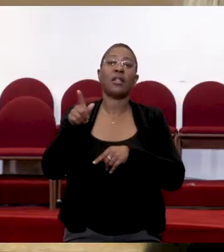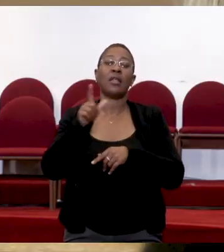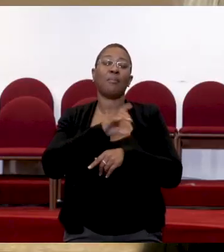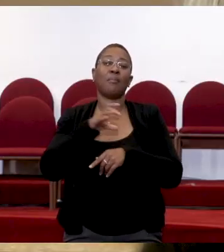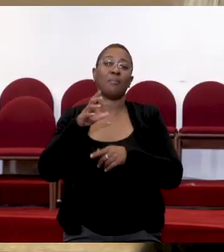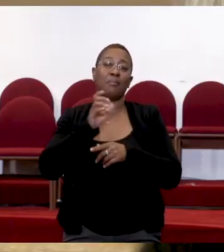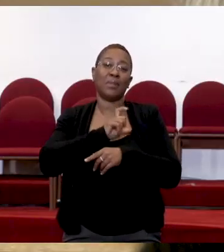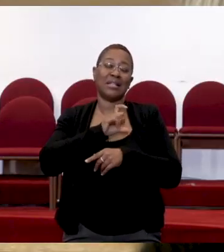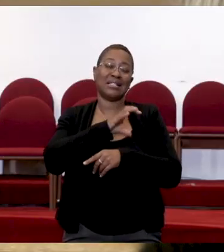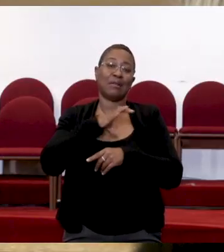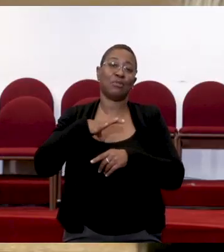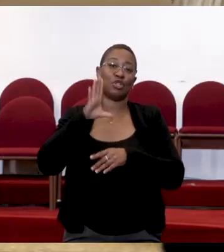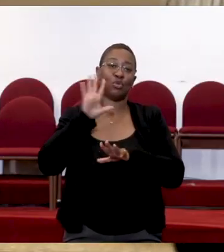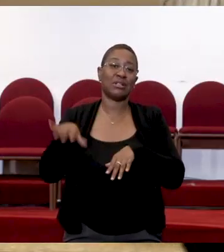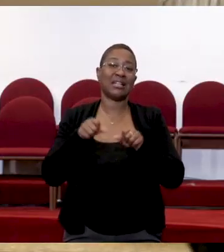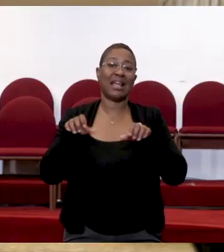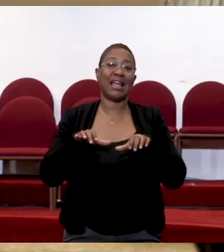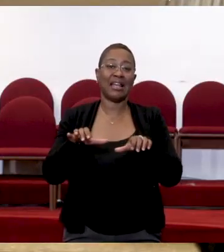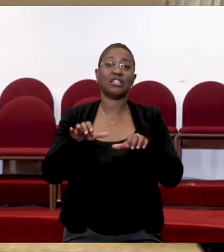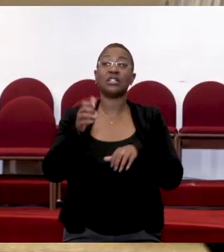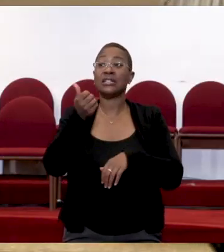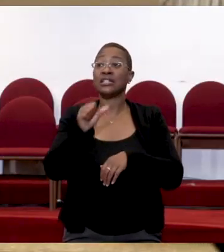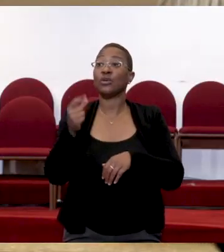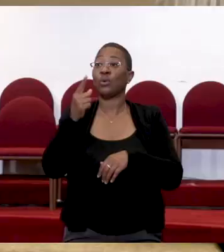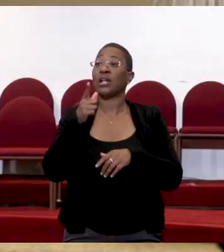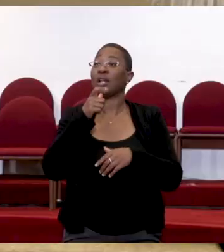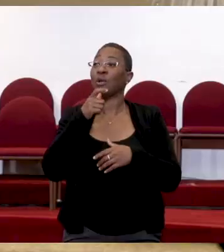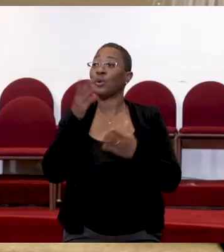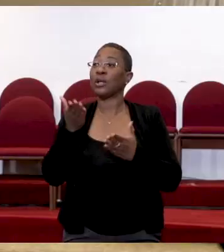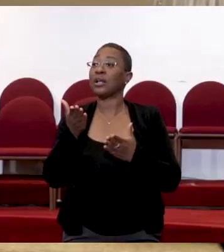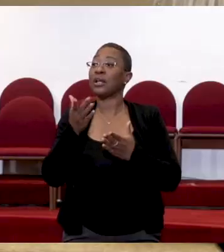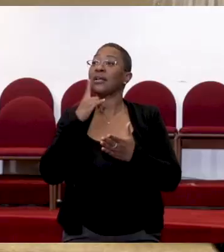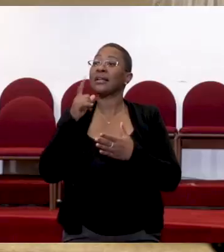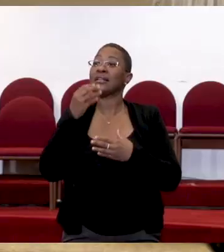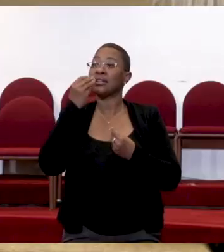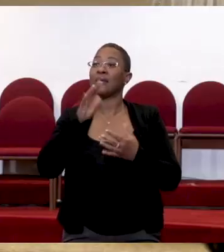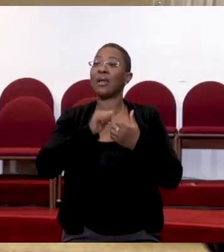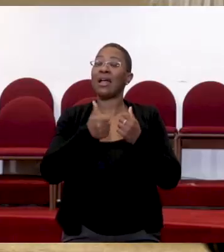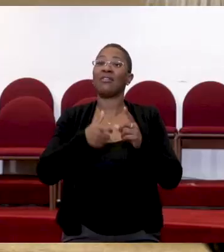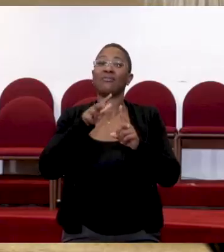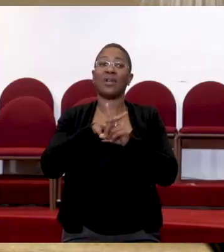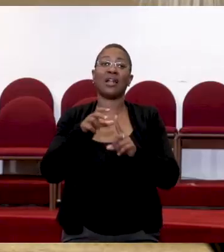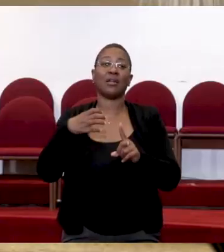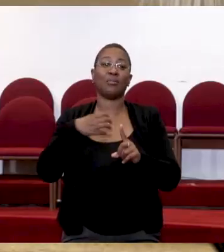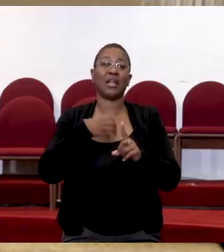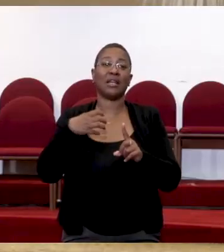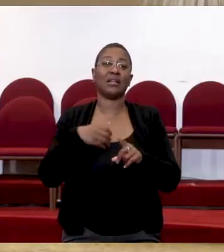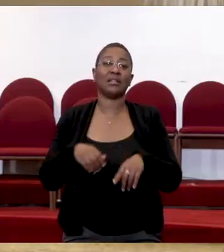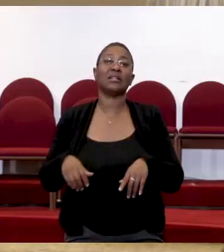take action. Is there somebody here that can direct them to how to file a complaint on this?